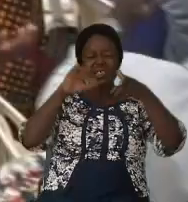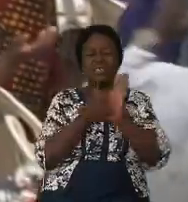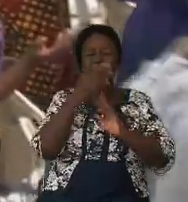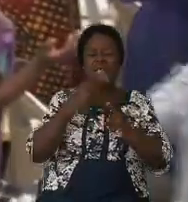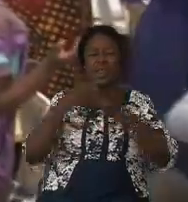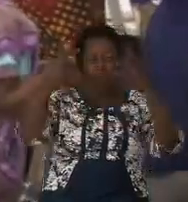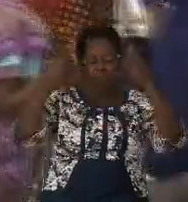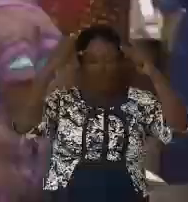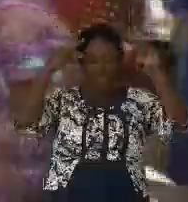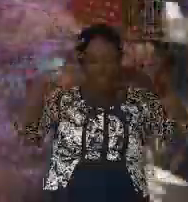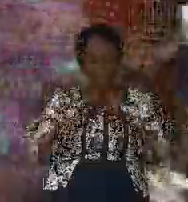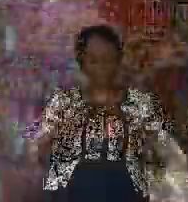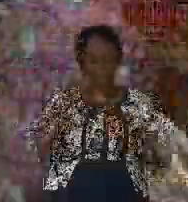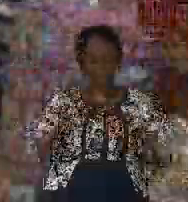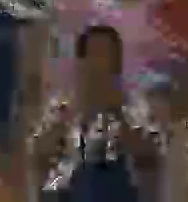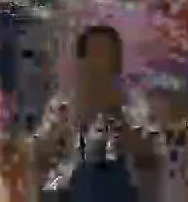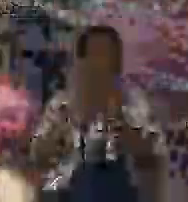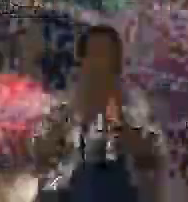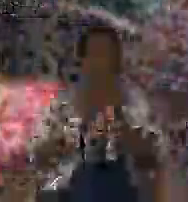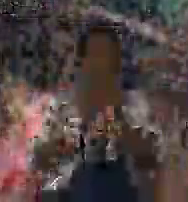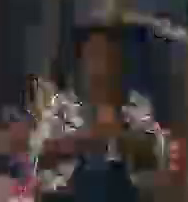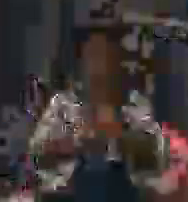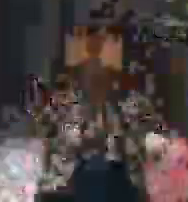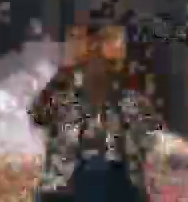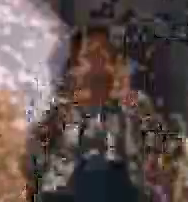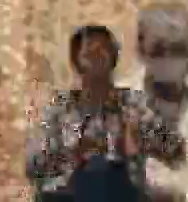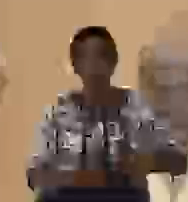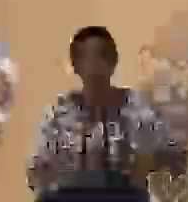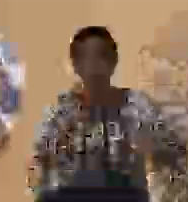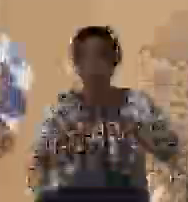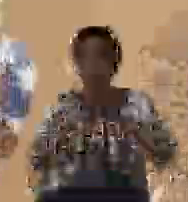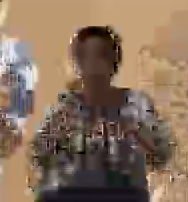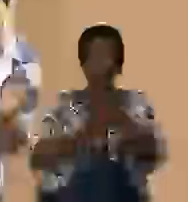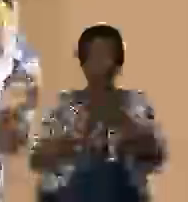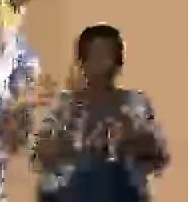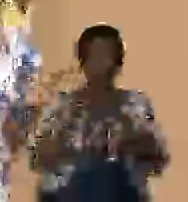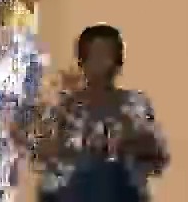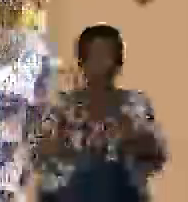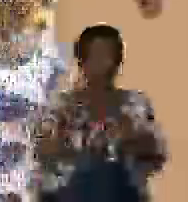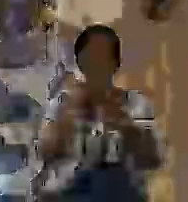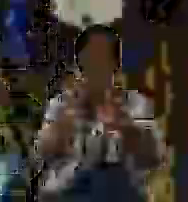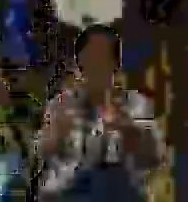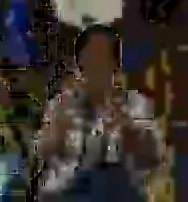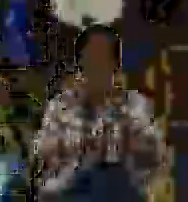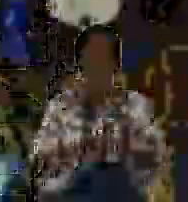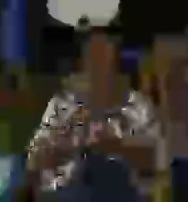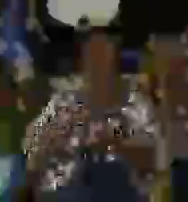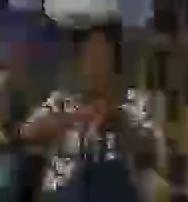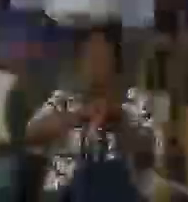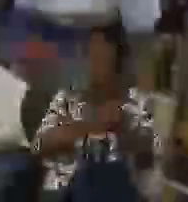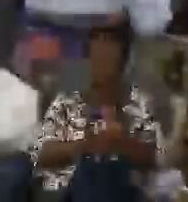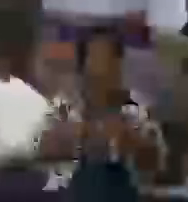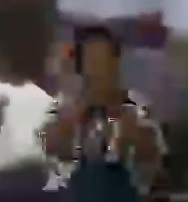Success, prosperity, goodness, shower upon everyone in